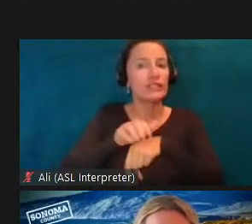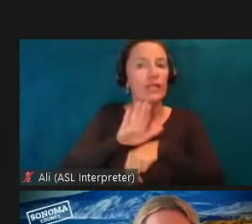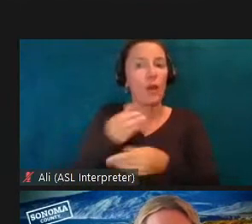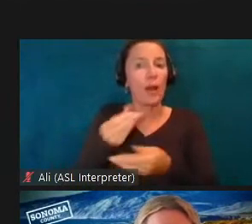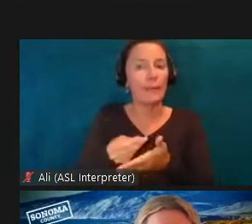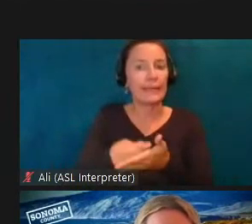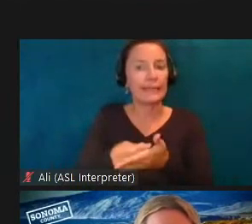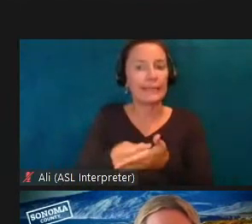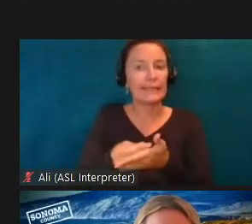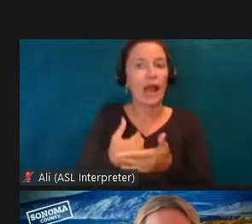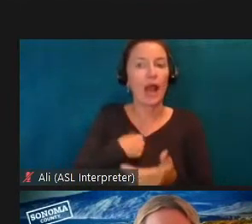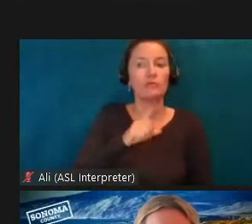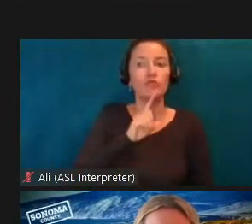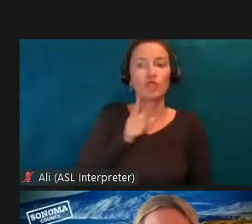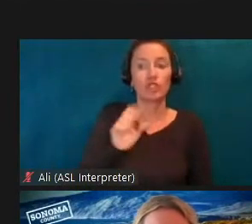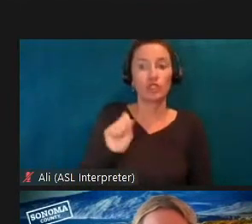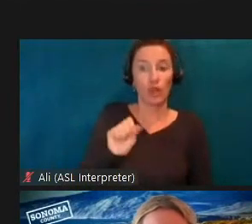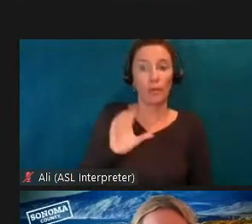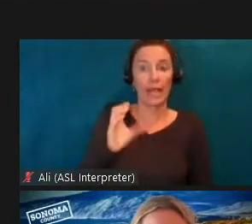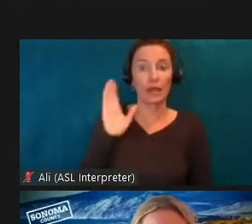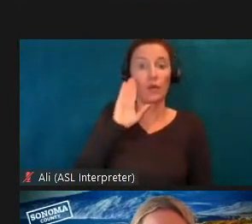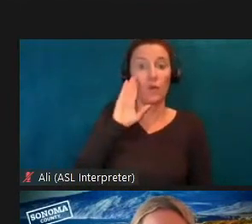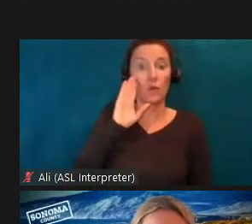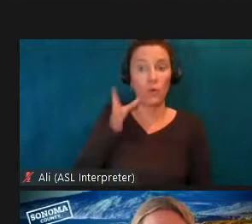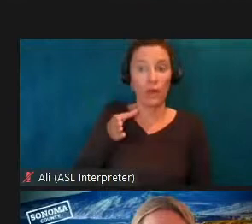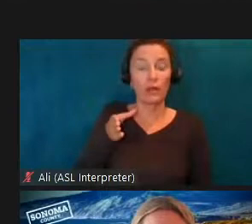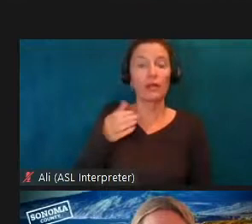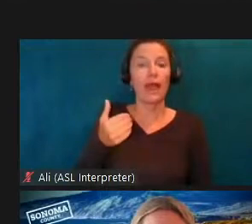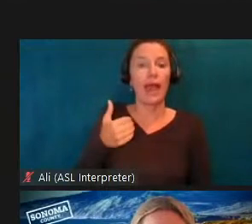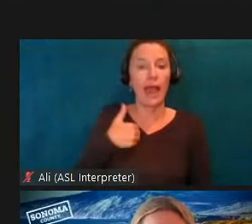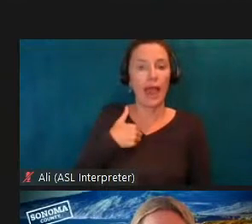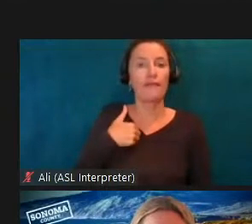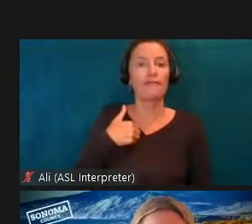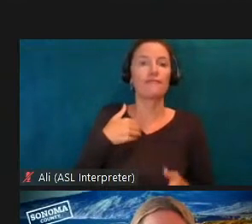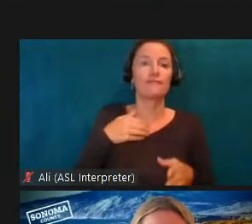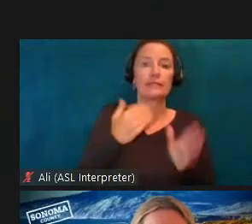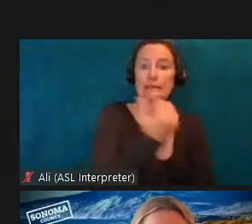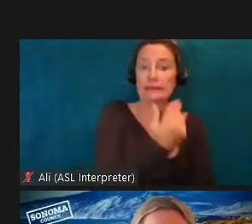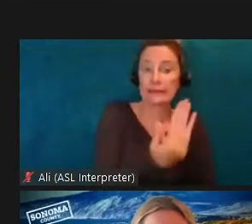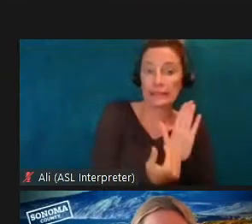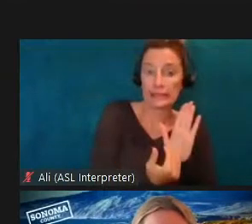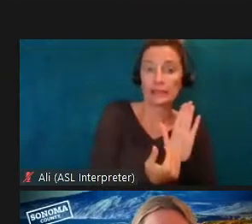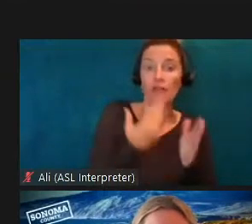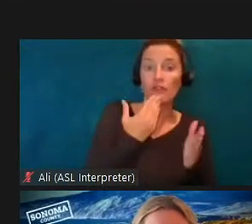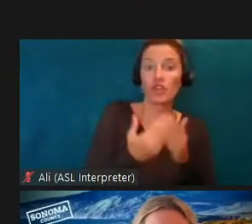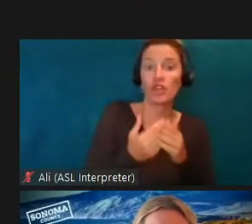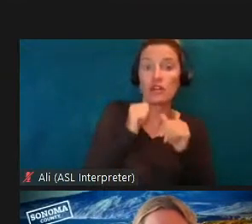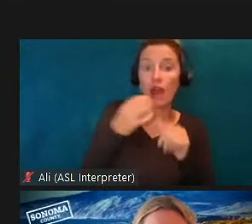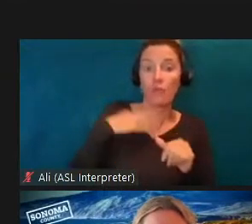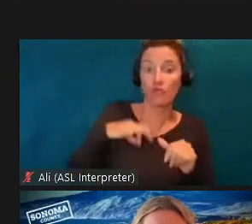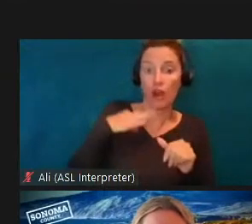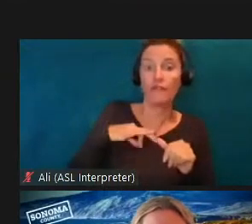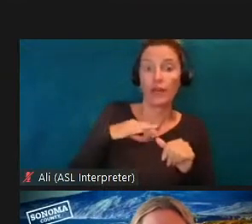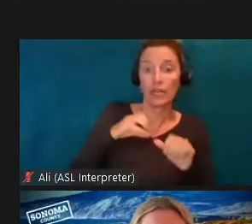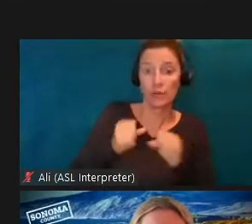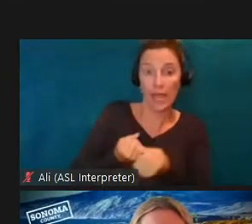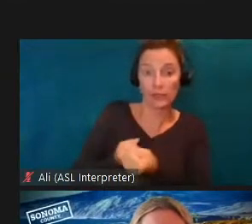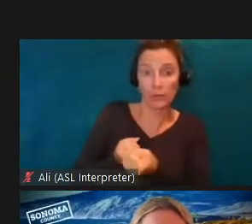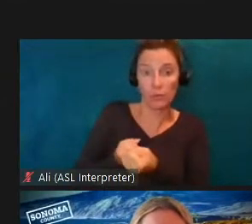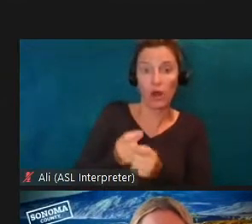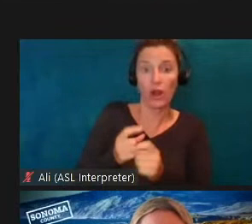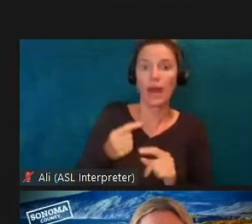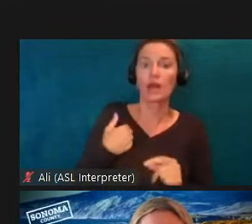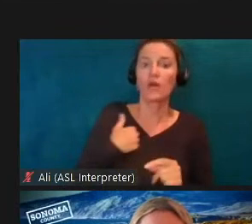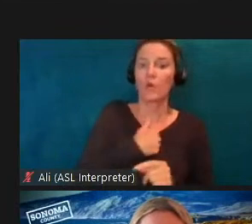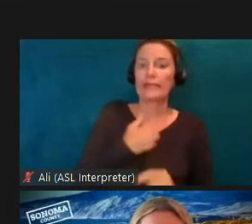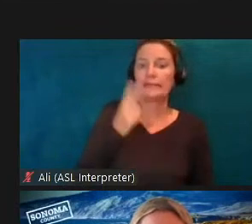have some directions on their social media page of good nonprofits to work with, but we are seeing a lot of GoFundMe pages and